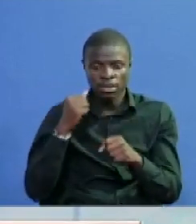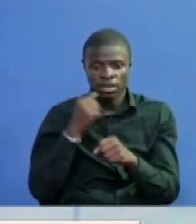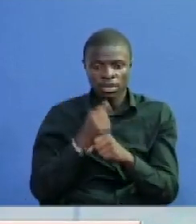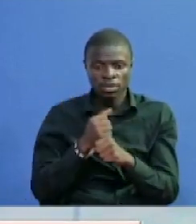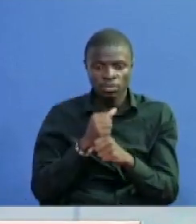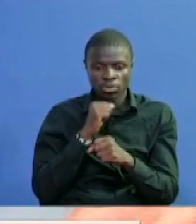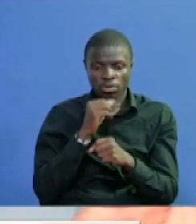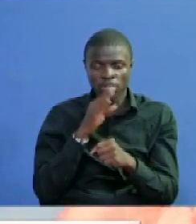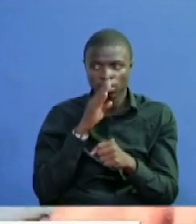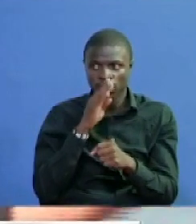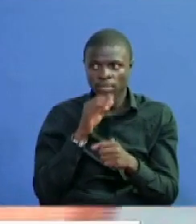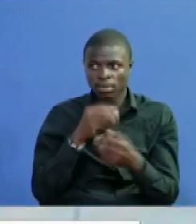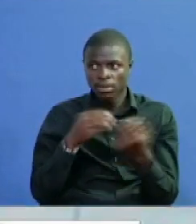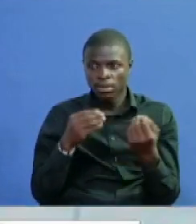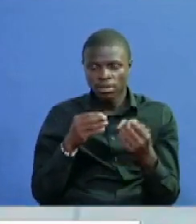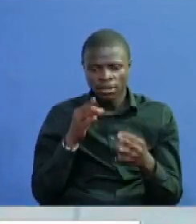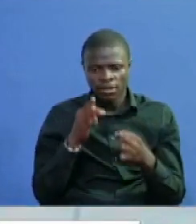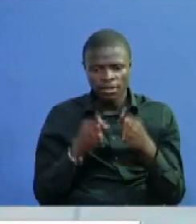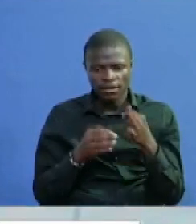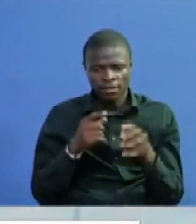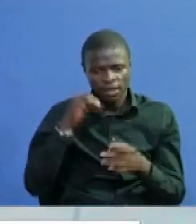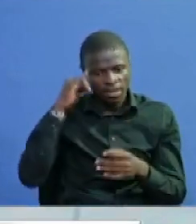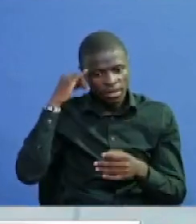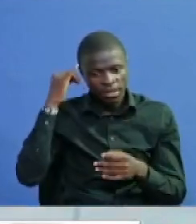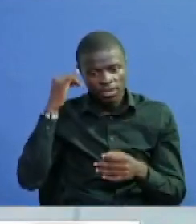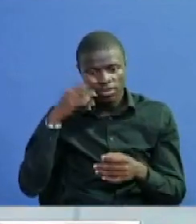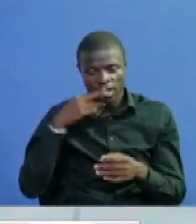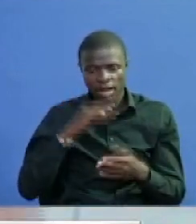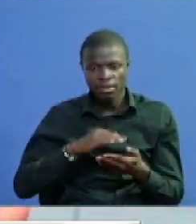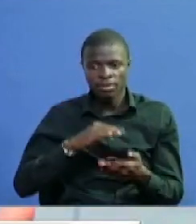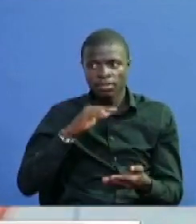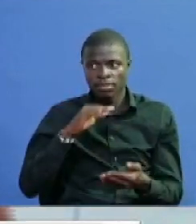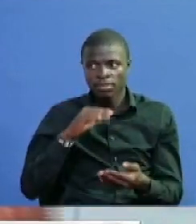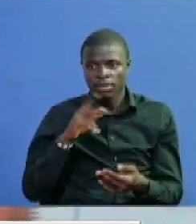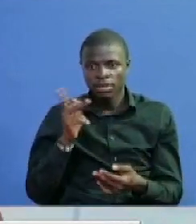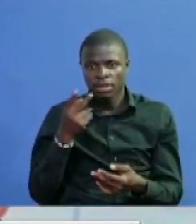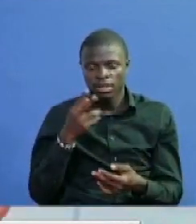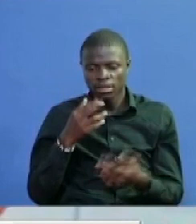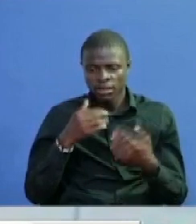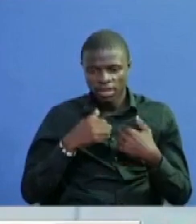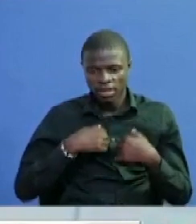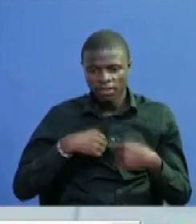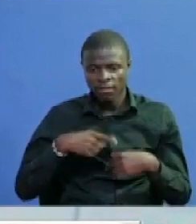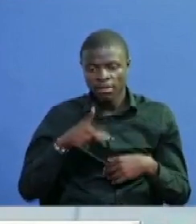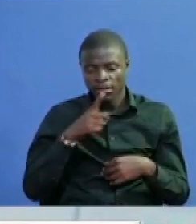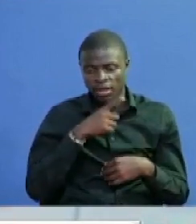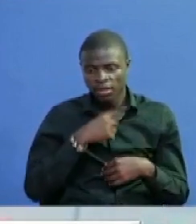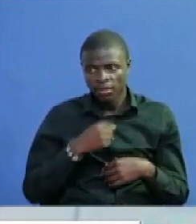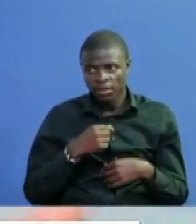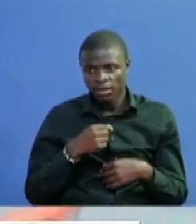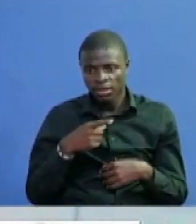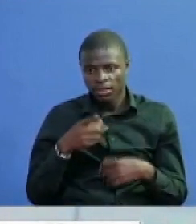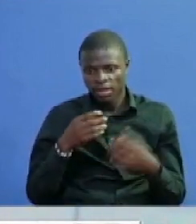the issues become even more than those that Azimio raised, because Kenyans have their grievances. I've already